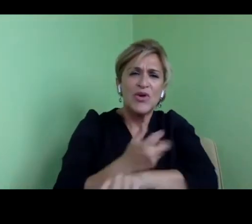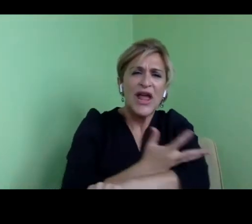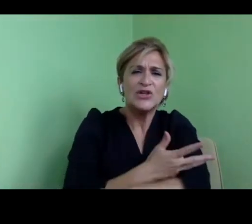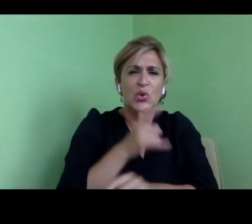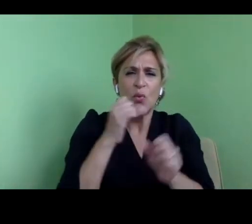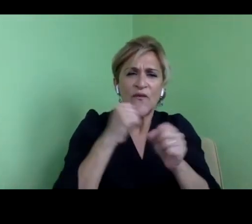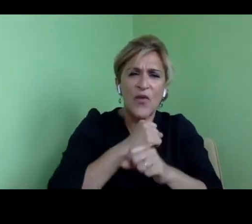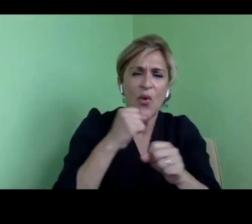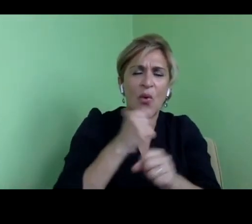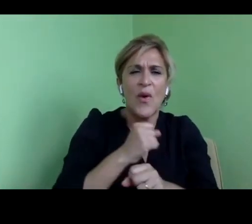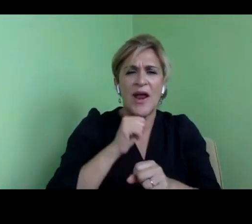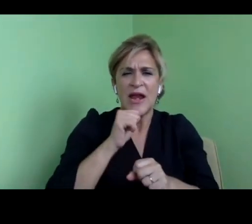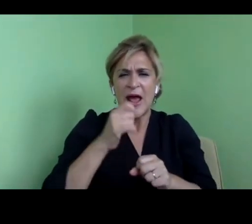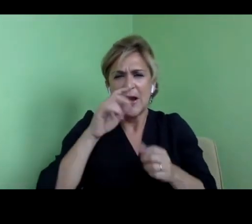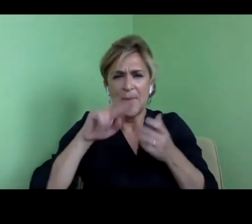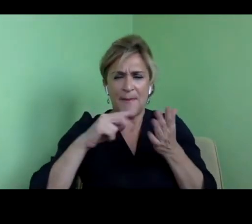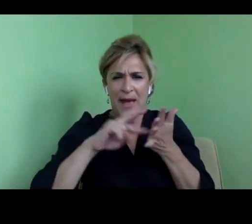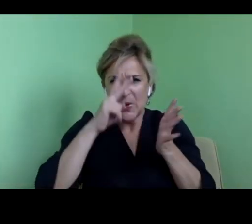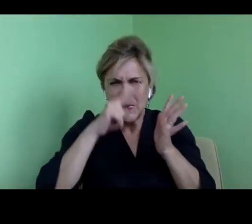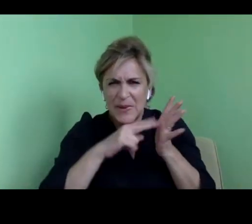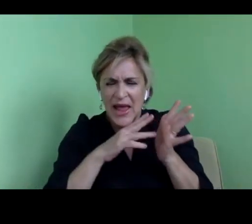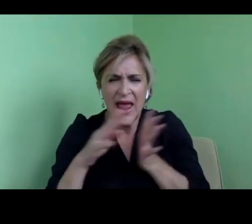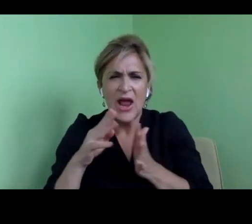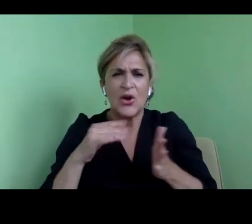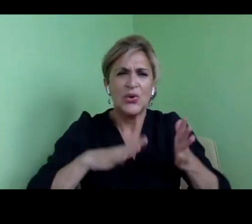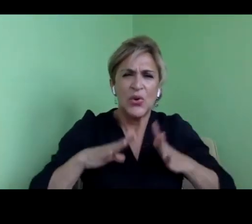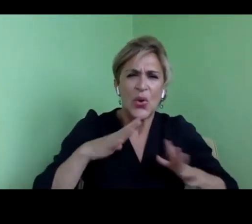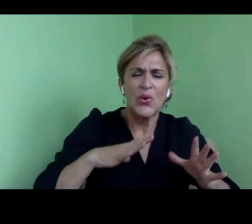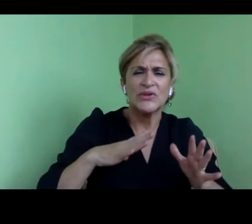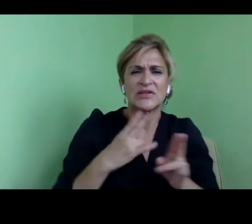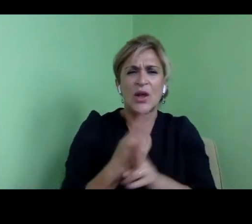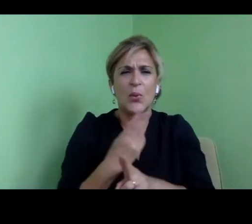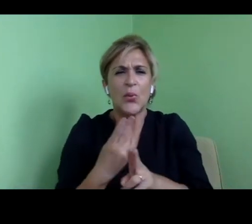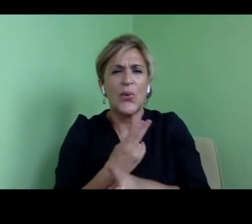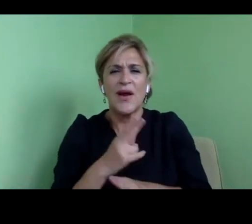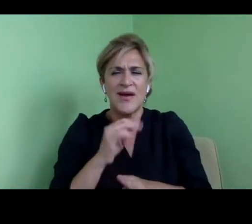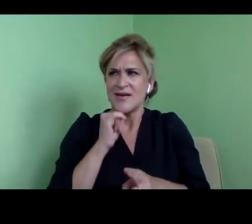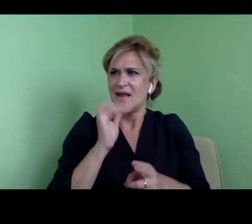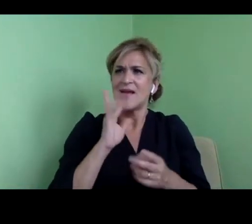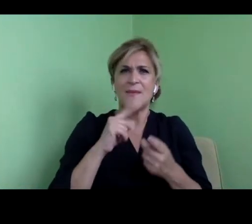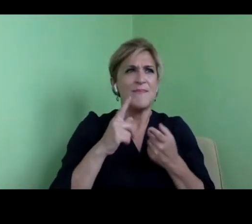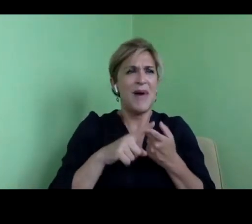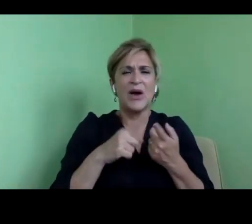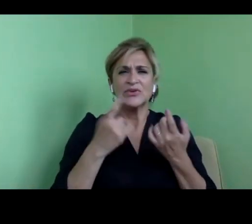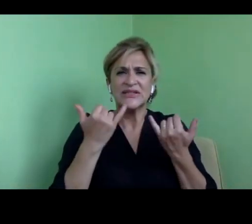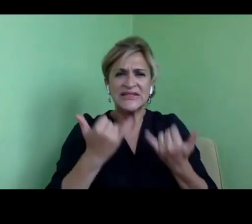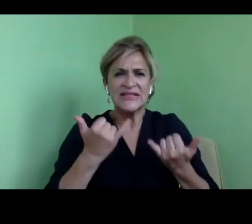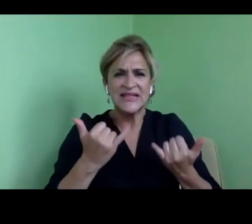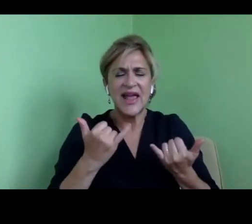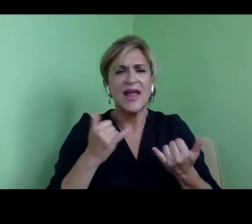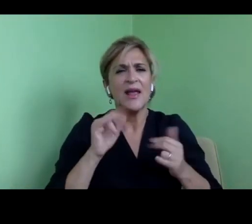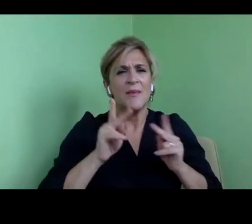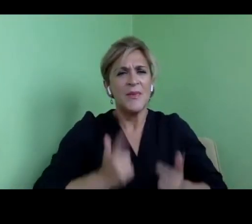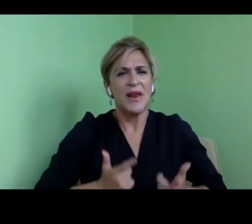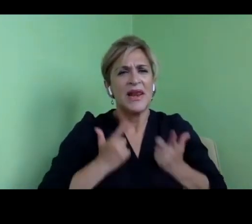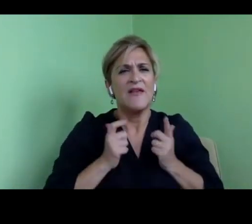not about conspiracies, neglect, nor costumes I wore. It's not about today, where some people can actually live with